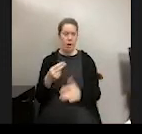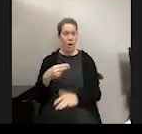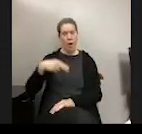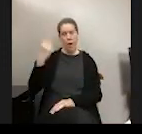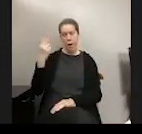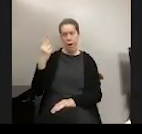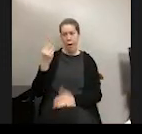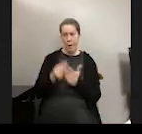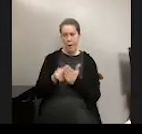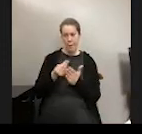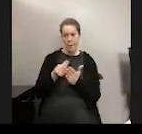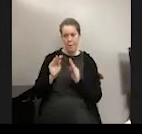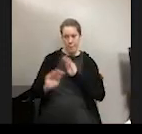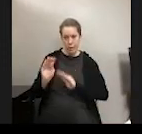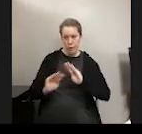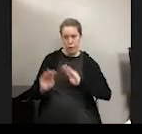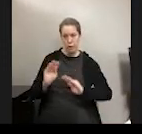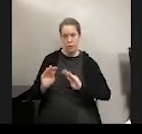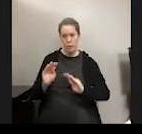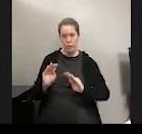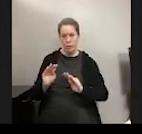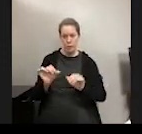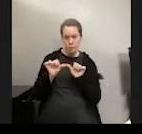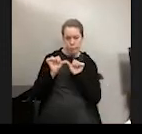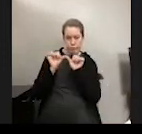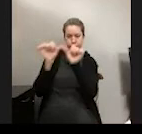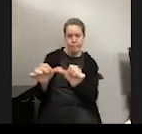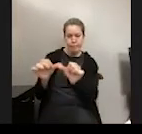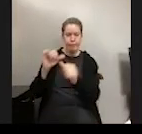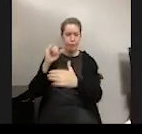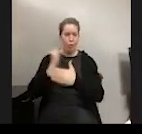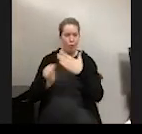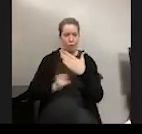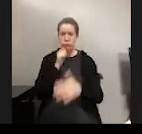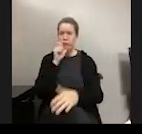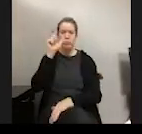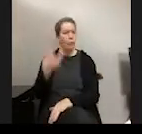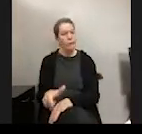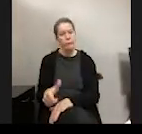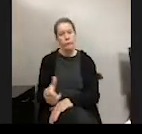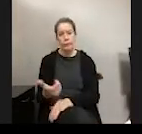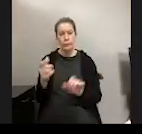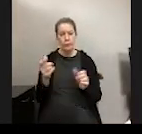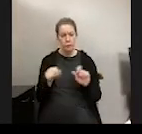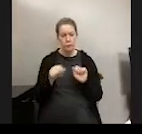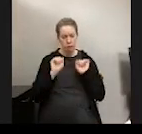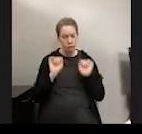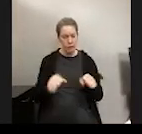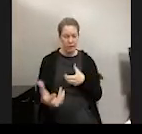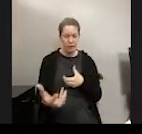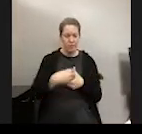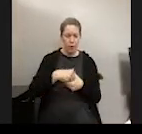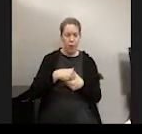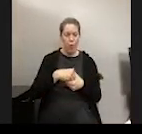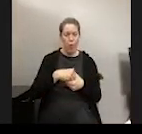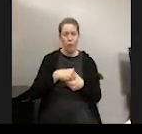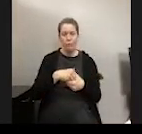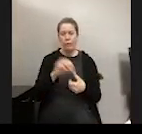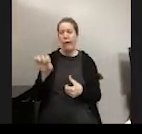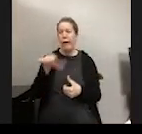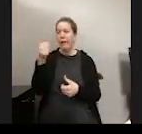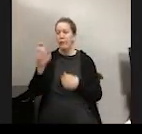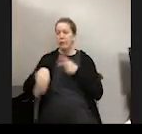permanent artwork, but there's different ways of getting people involved in other types of work and different sort